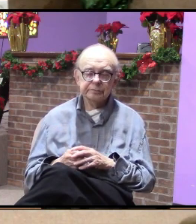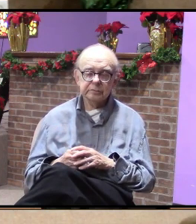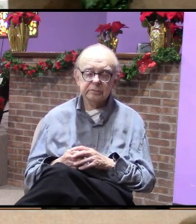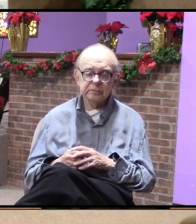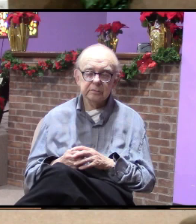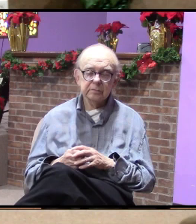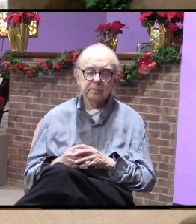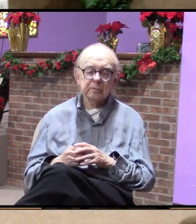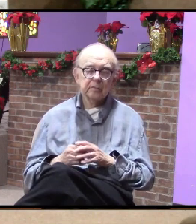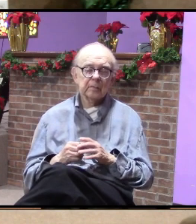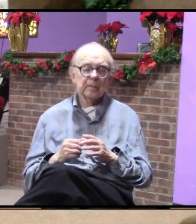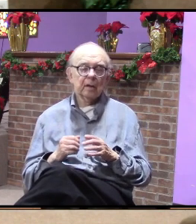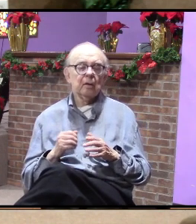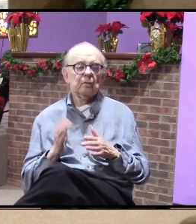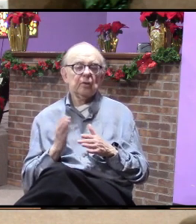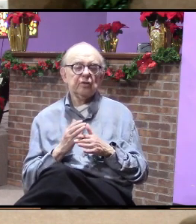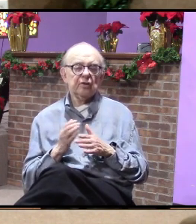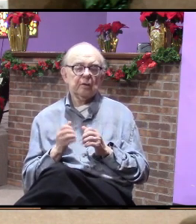we'll share with you soon.